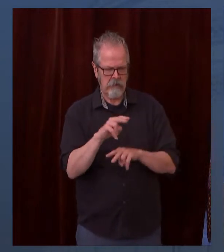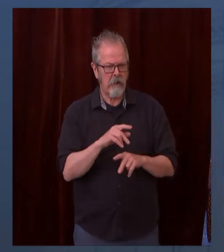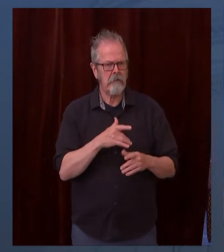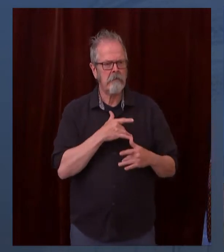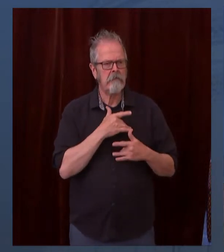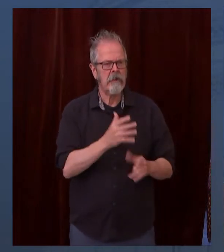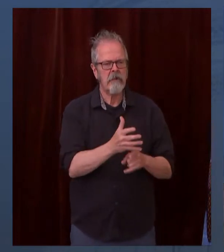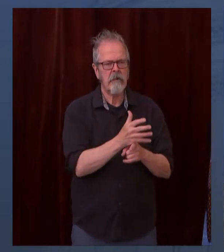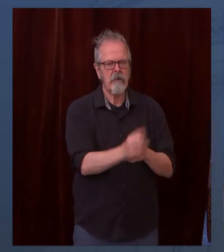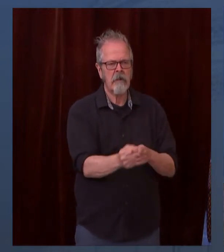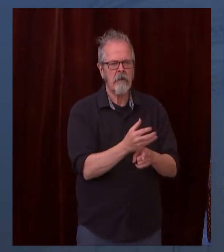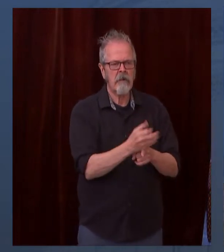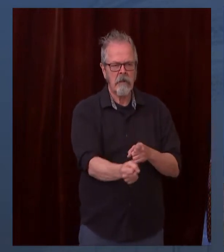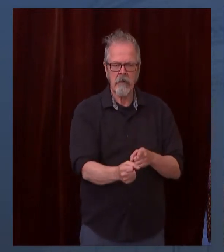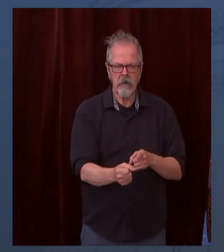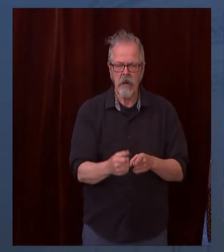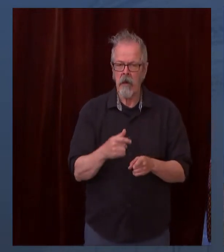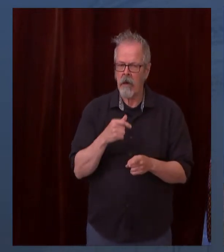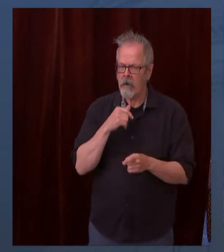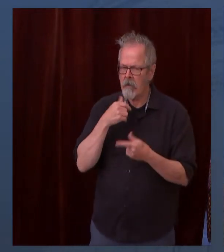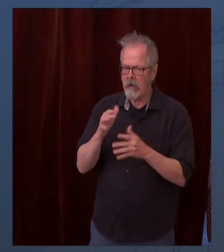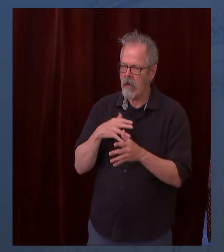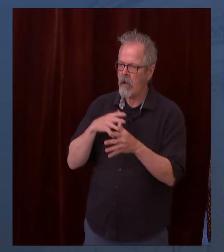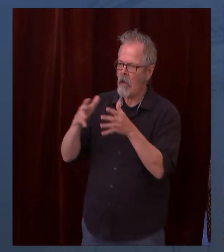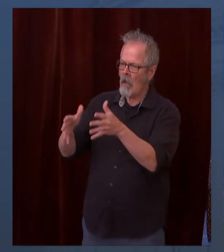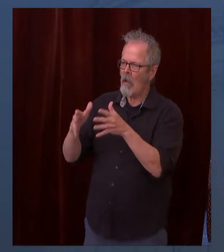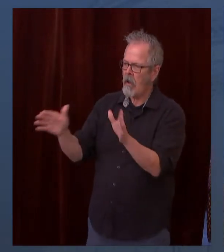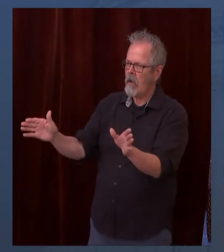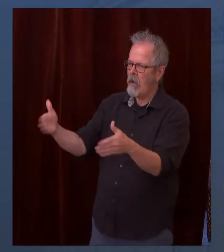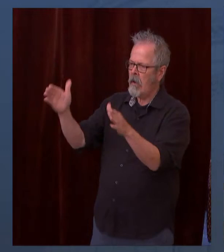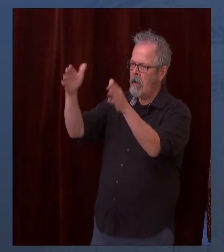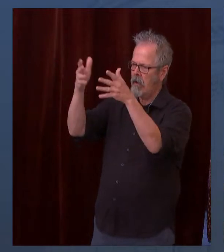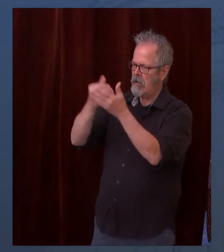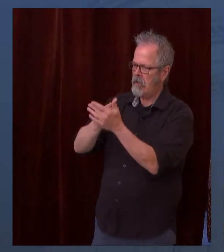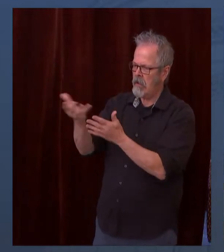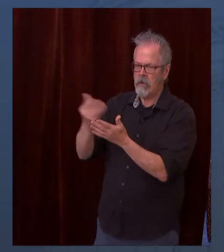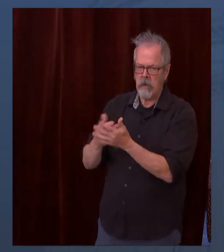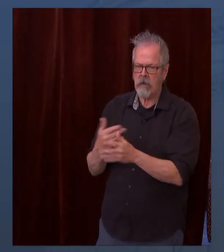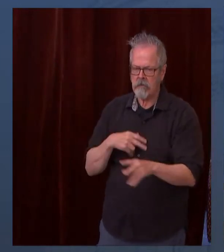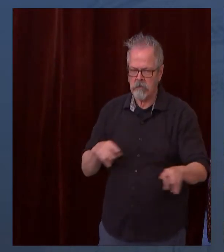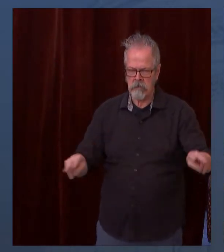Next, we'll go to Sarah Gensler with McClatchy. Go ahead, Sarah.